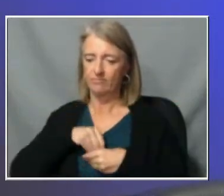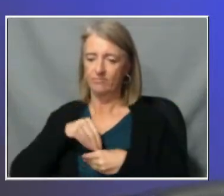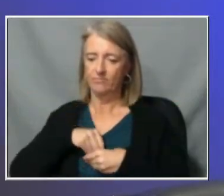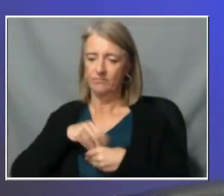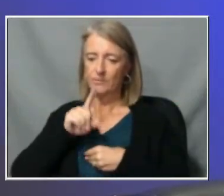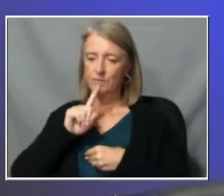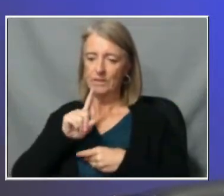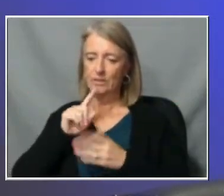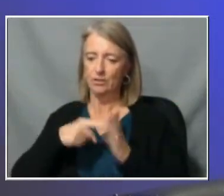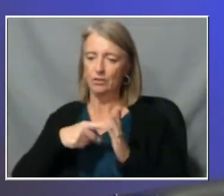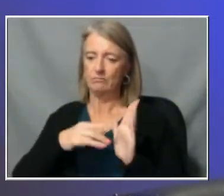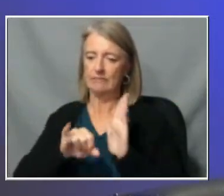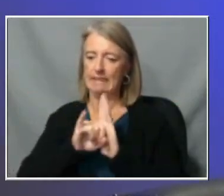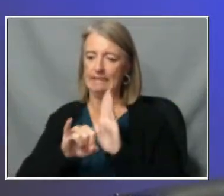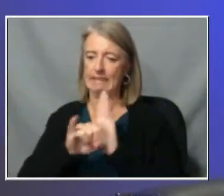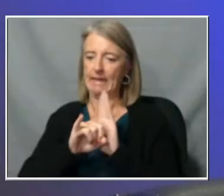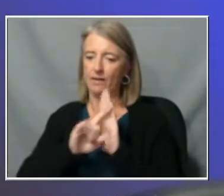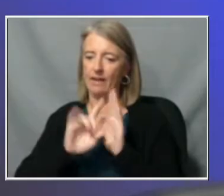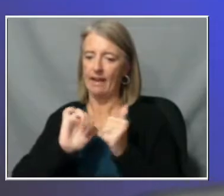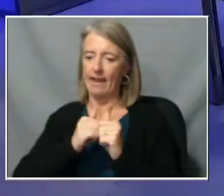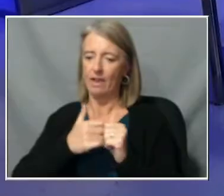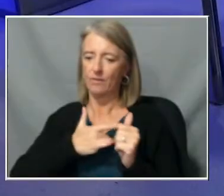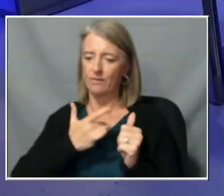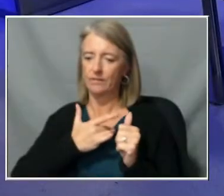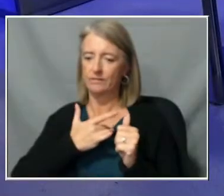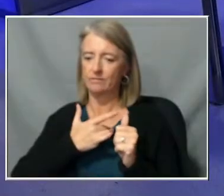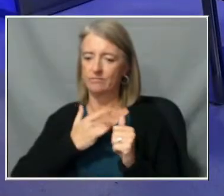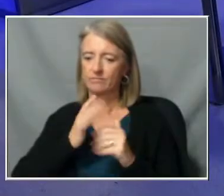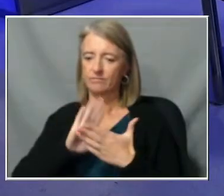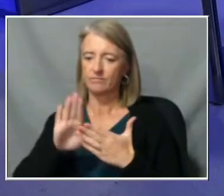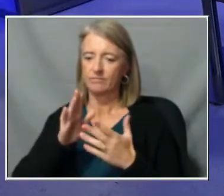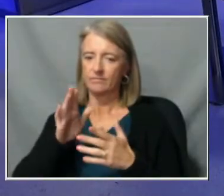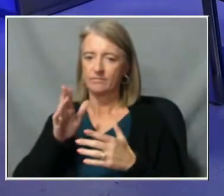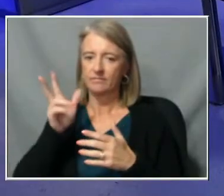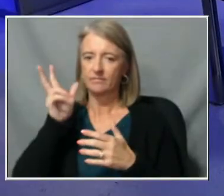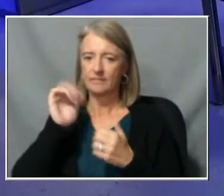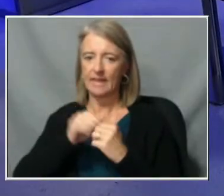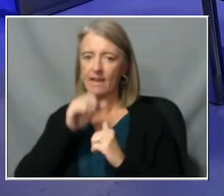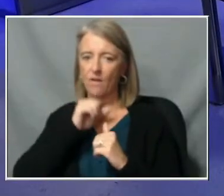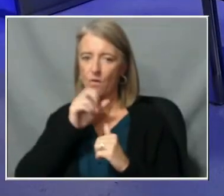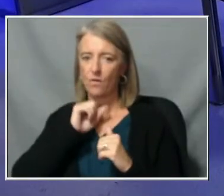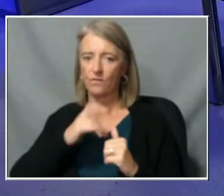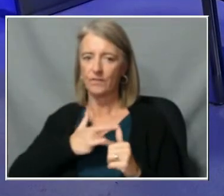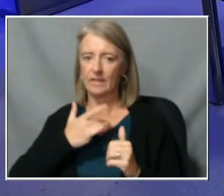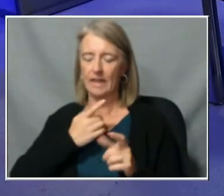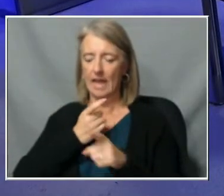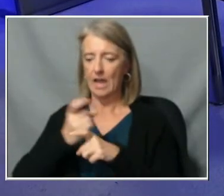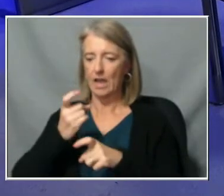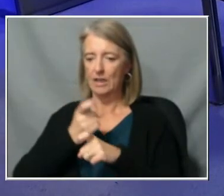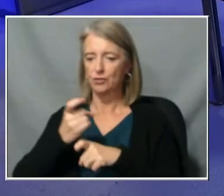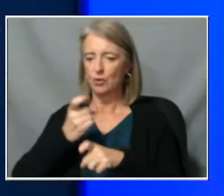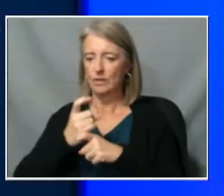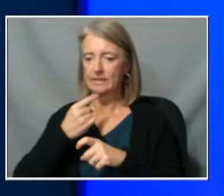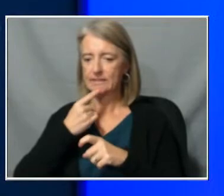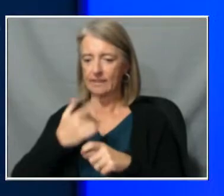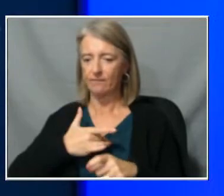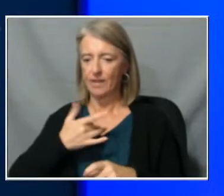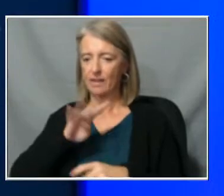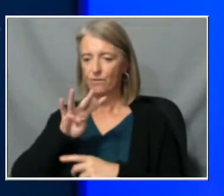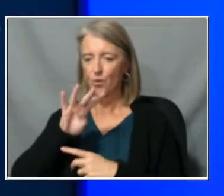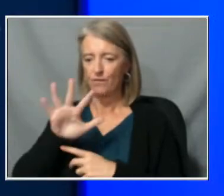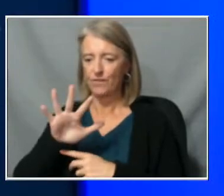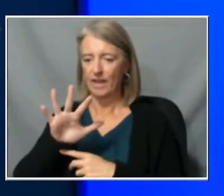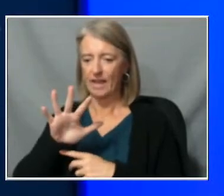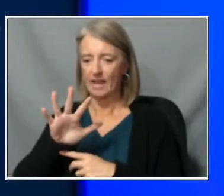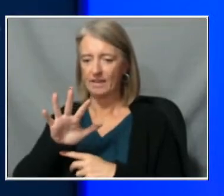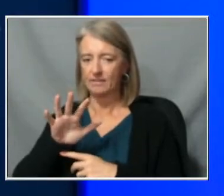indicator of how we're doing. And it's nice to hear it from the source. How old do you feel? Well, I've jokingly said, I feel like I'm 45 and I live to